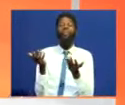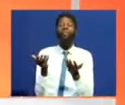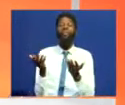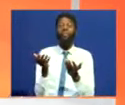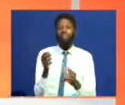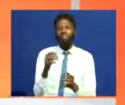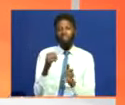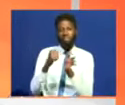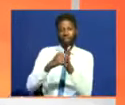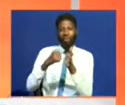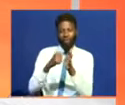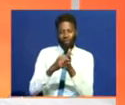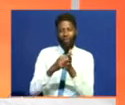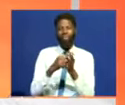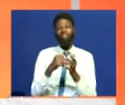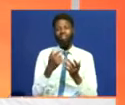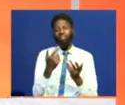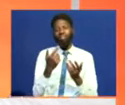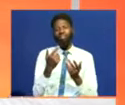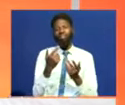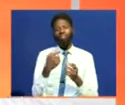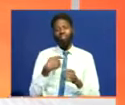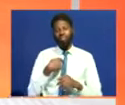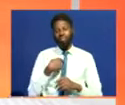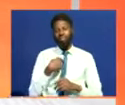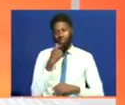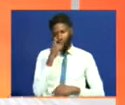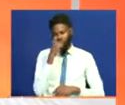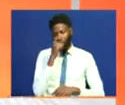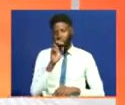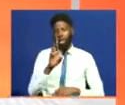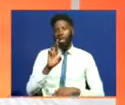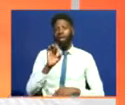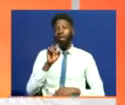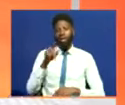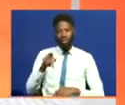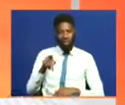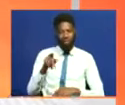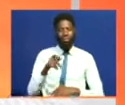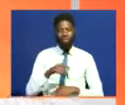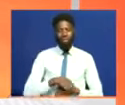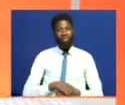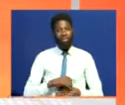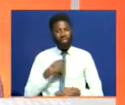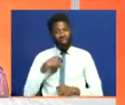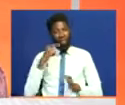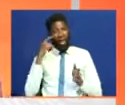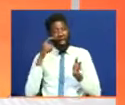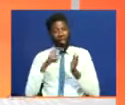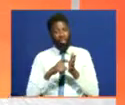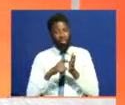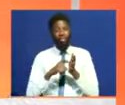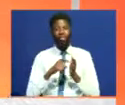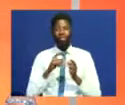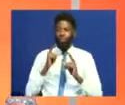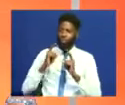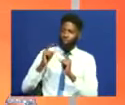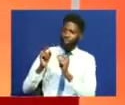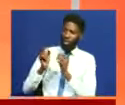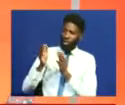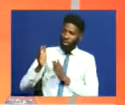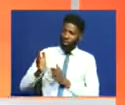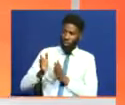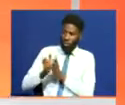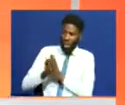through. One thing that I noted is that she told the guardian or the parent that I'm going to meet a friend. Was that